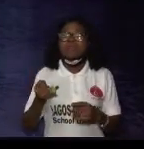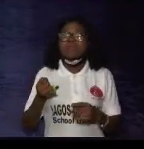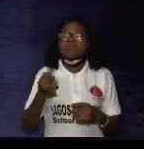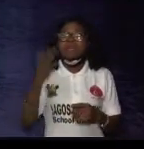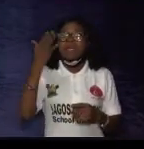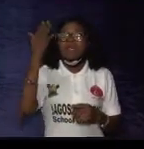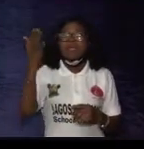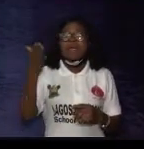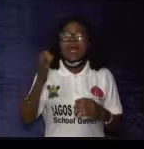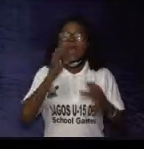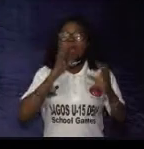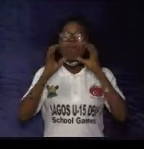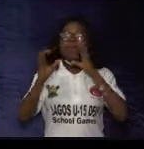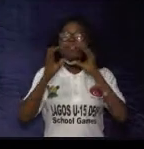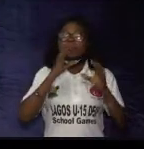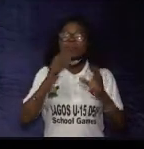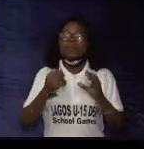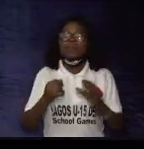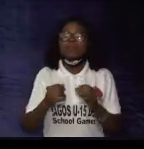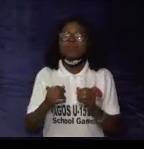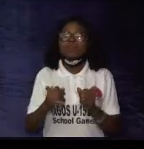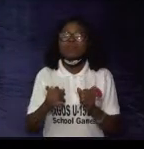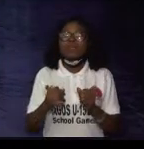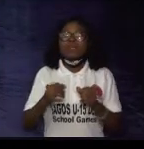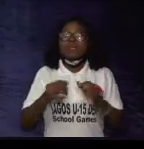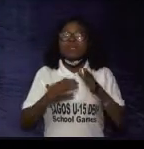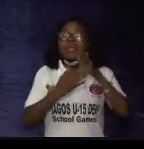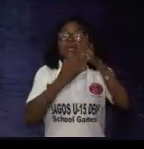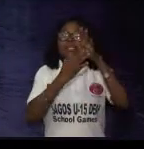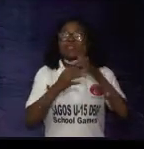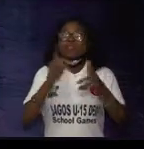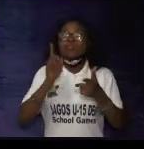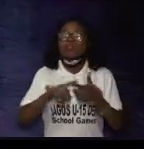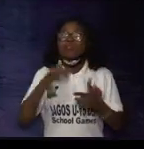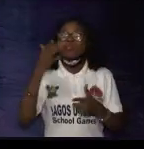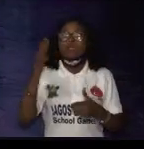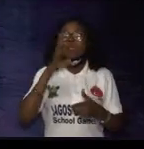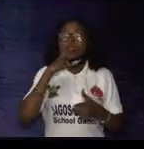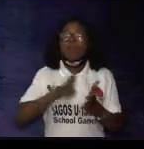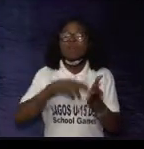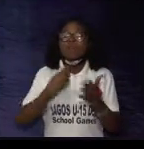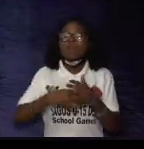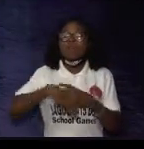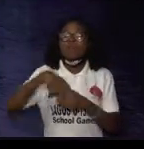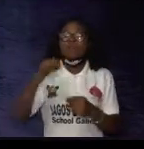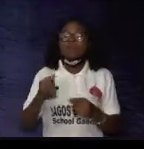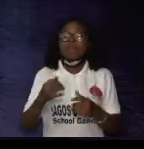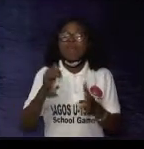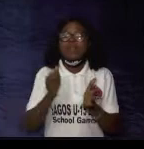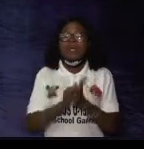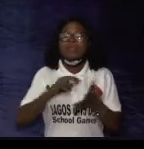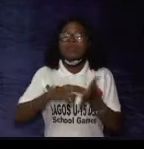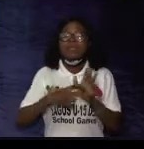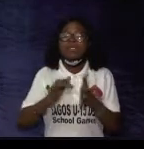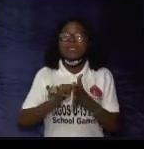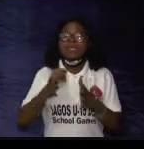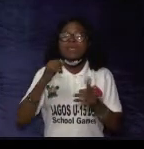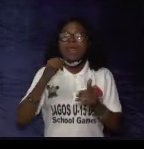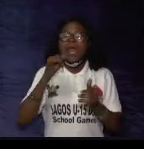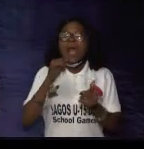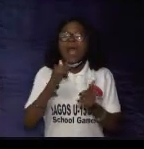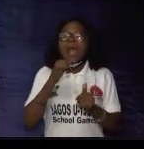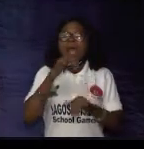Their conversation eventually led to a fallout. What does it mean? That means at the end of the day, they disagreed.